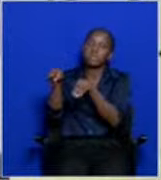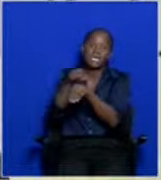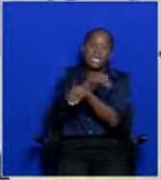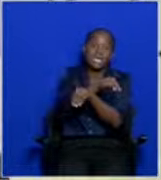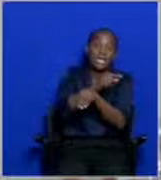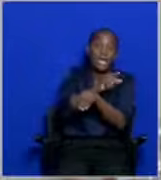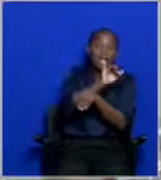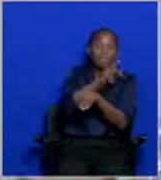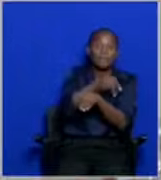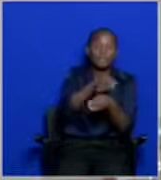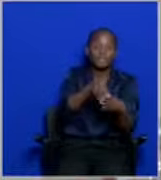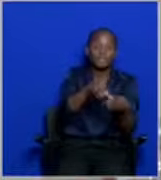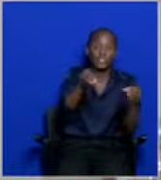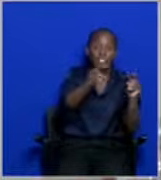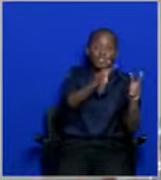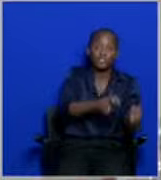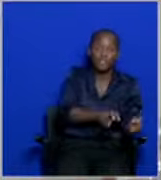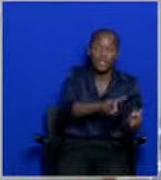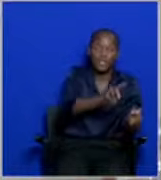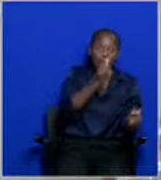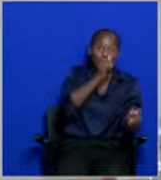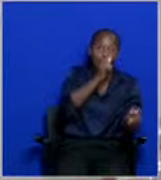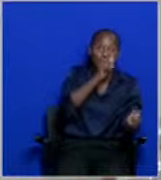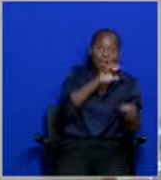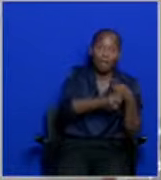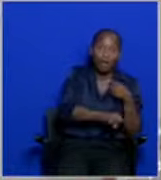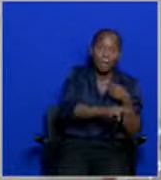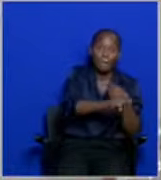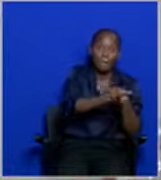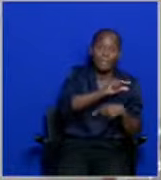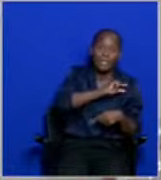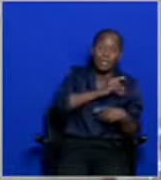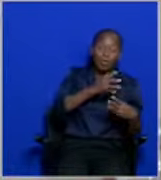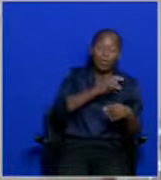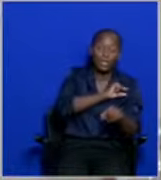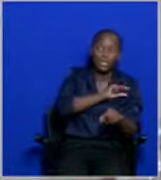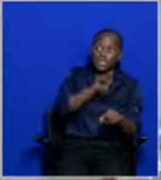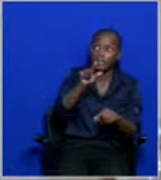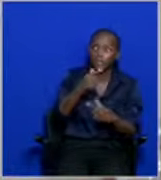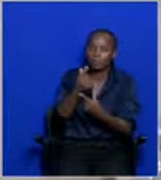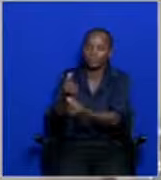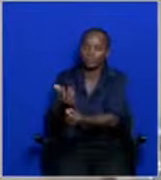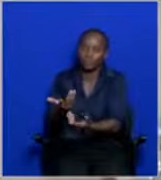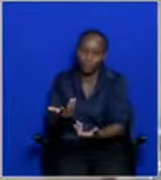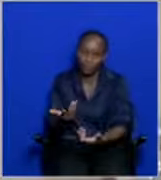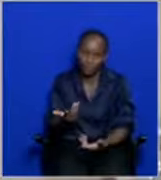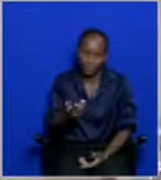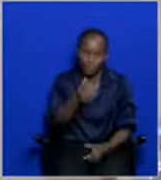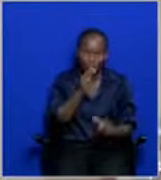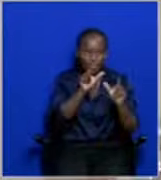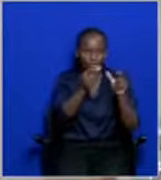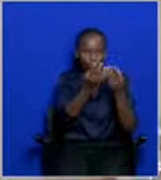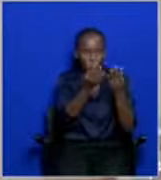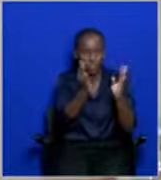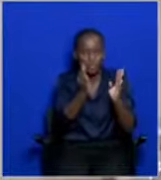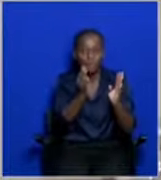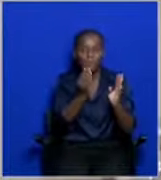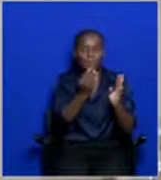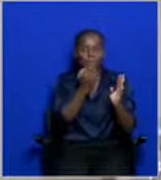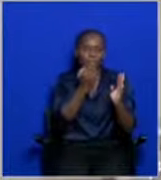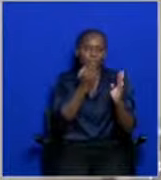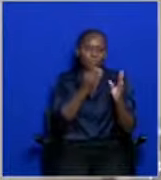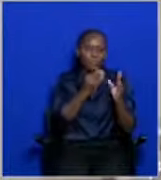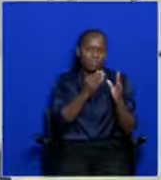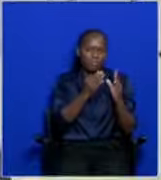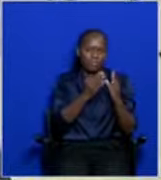Thank you. Commissioners, unless there are further questions, I think this is as far as we take this particular case. Can I? Yeah. Ms.